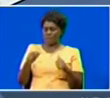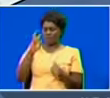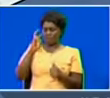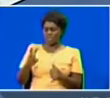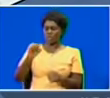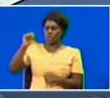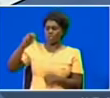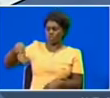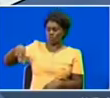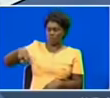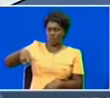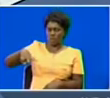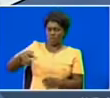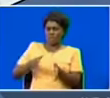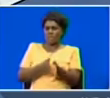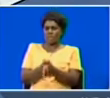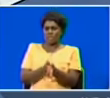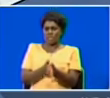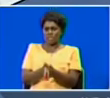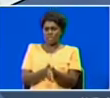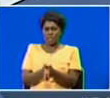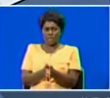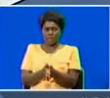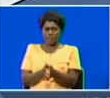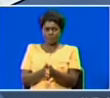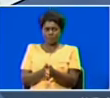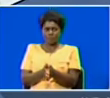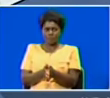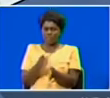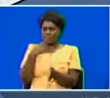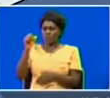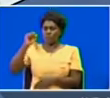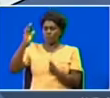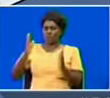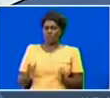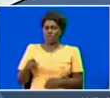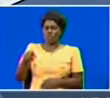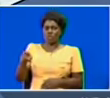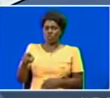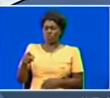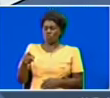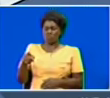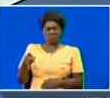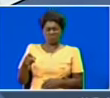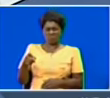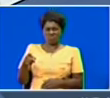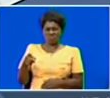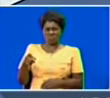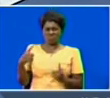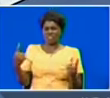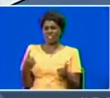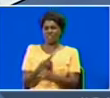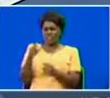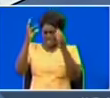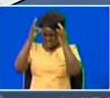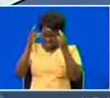you know, walking. And it's so interesting to hear, you know, you refer to yourself as a politician because you've come from so far. Why did you decide to